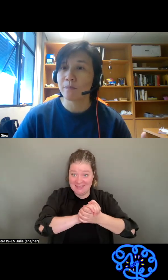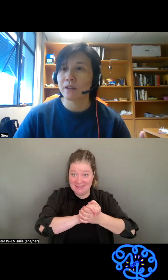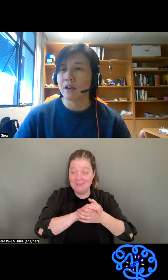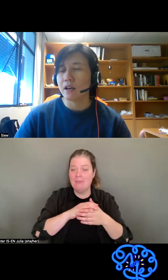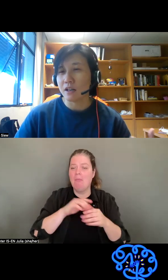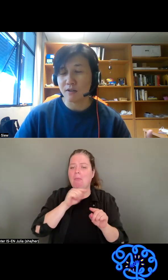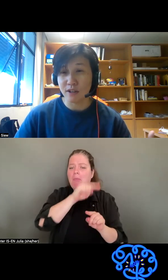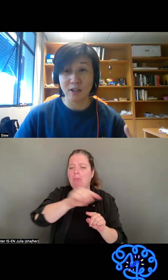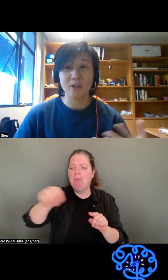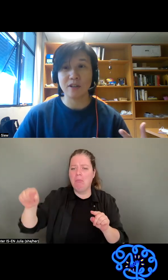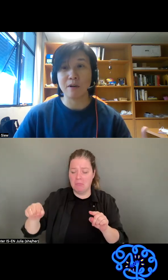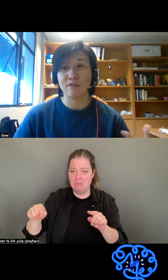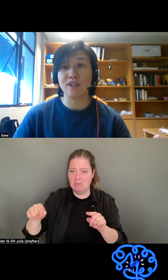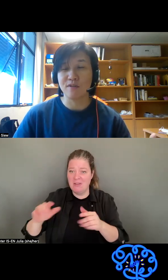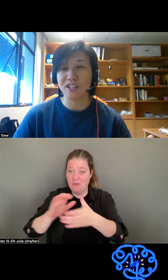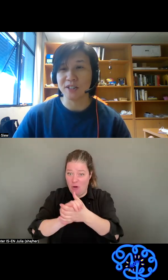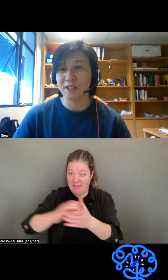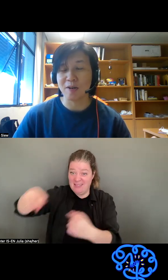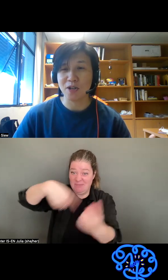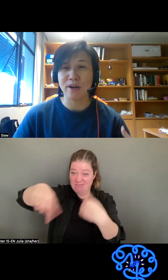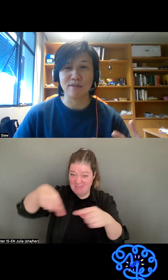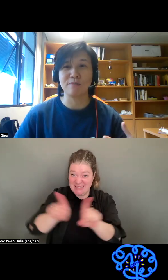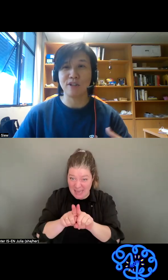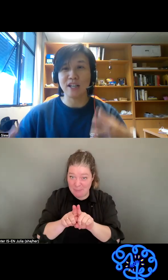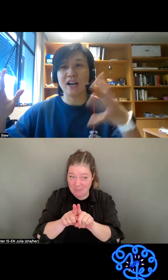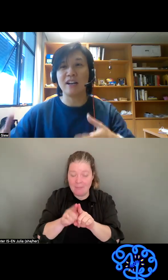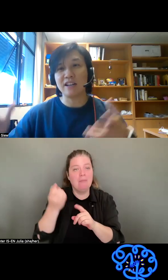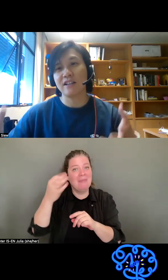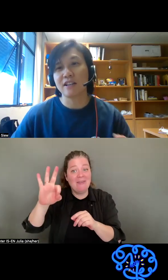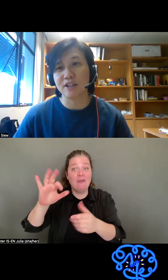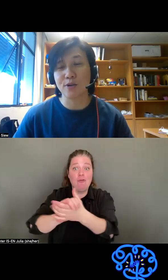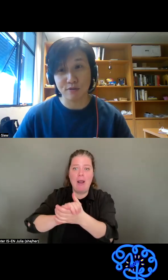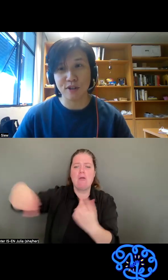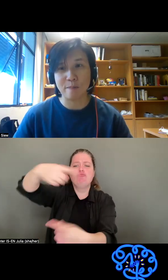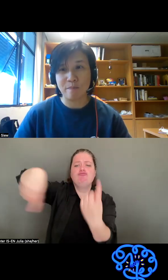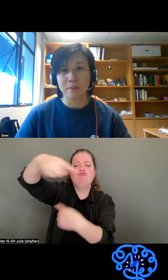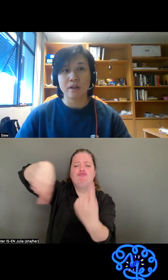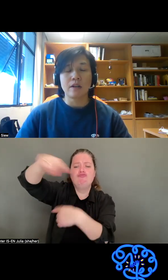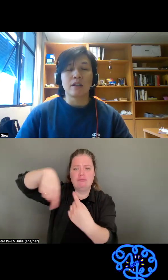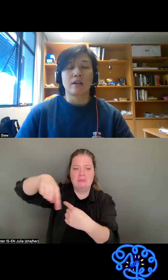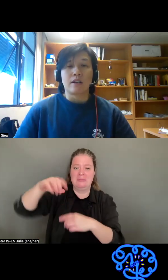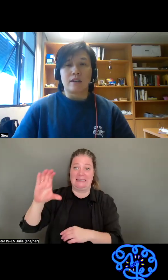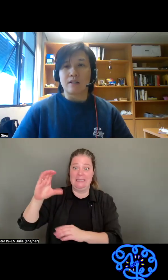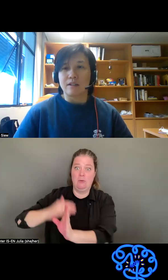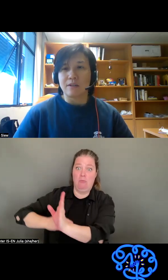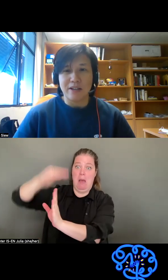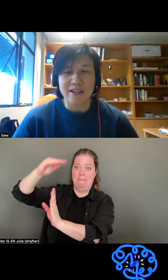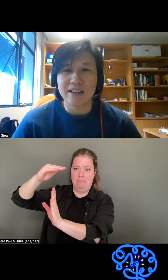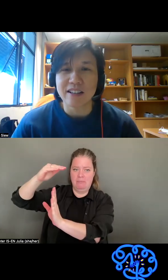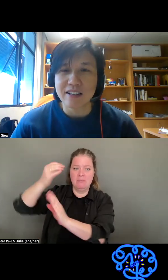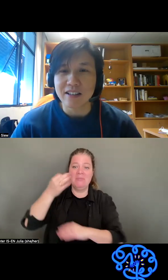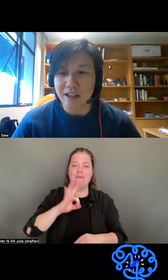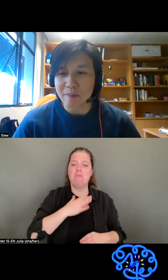other. And if a lot of them are friends with each other, then you have a pretty high clustering coefficient.